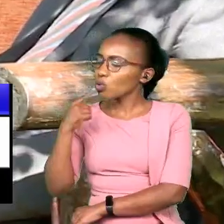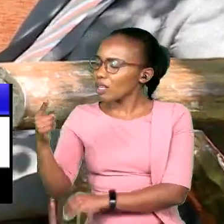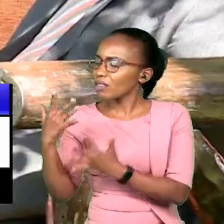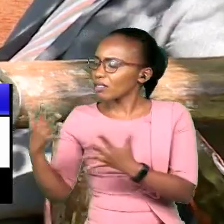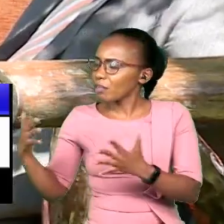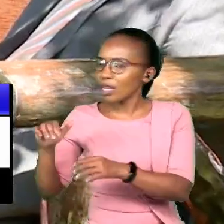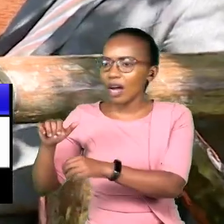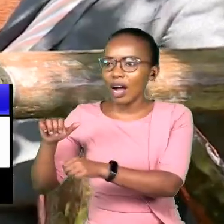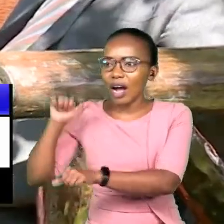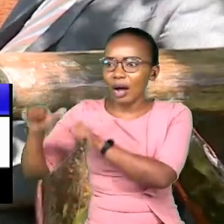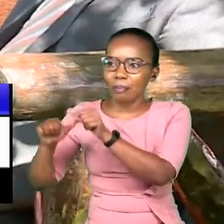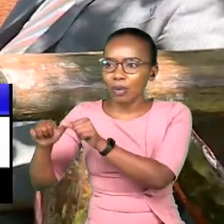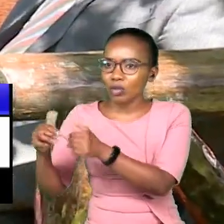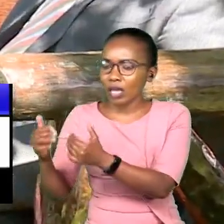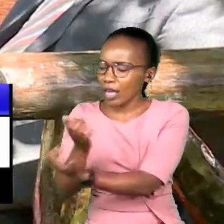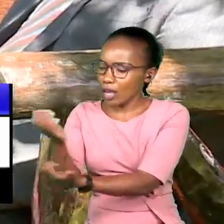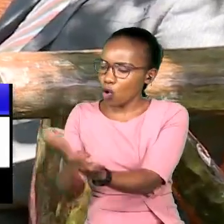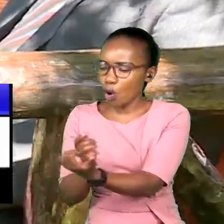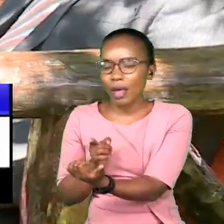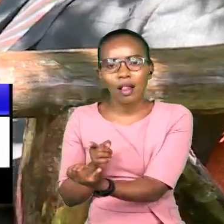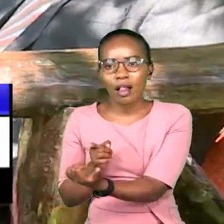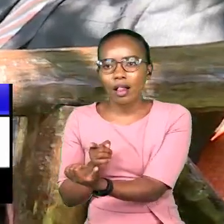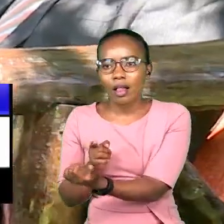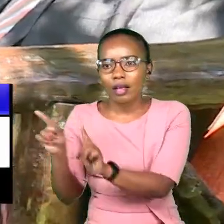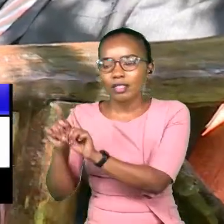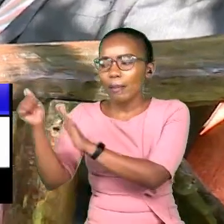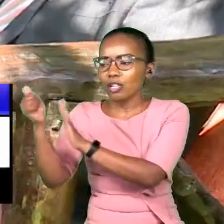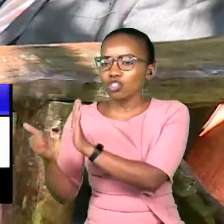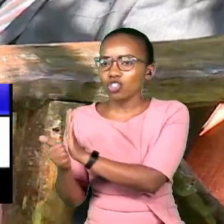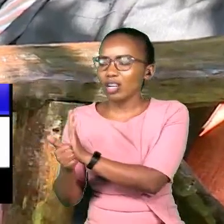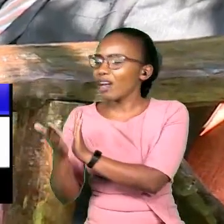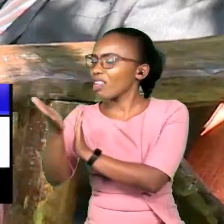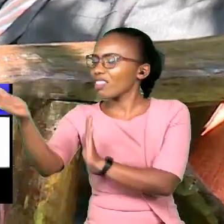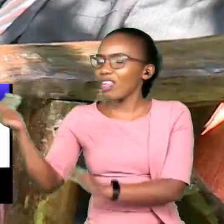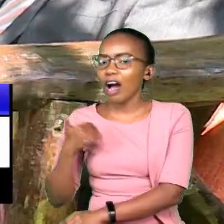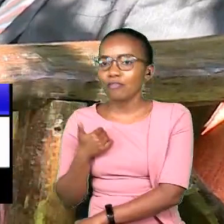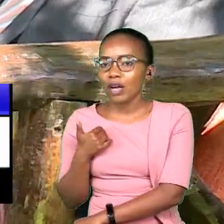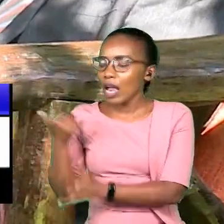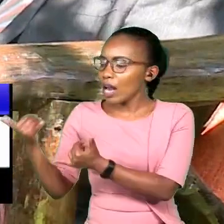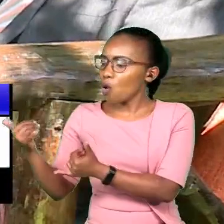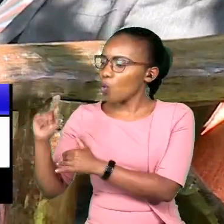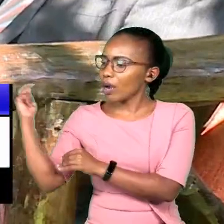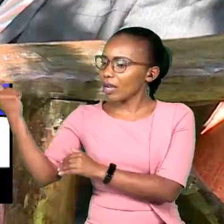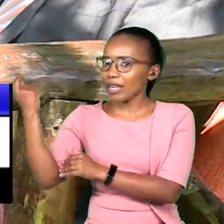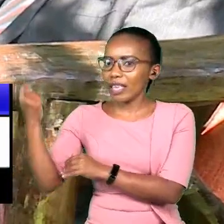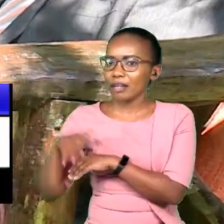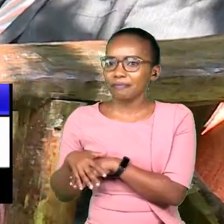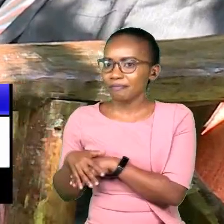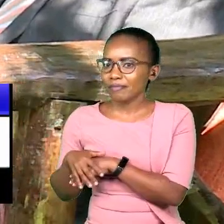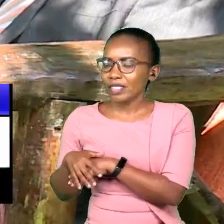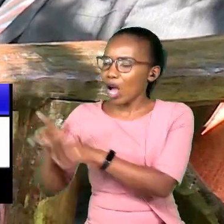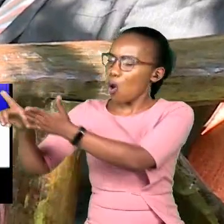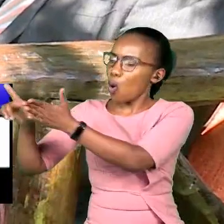about the economy and the agenda that is being sold out there. Right now, Kenya is struggling with